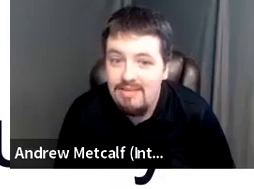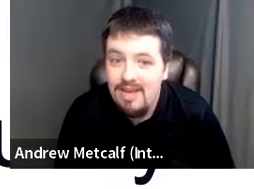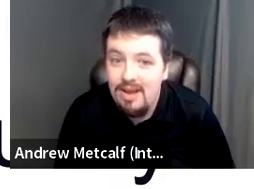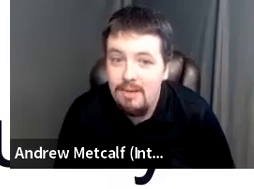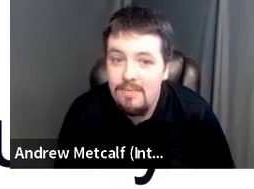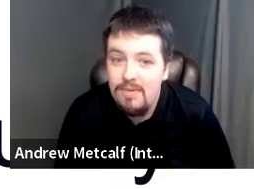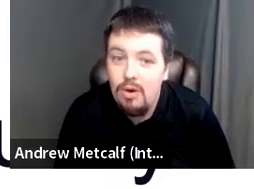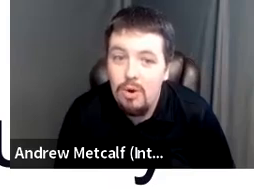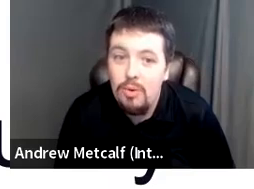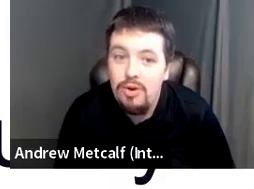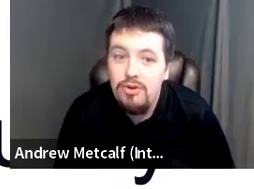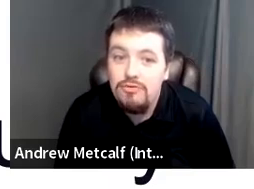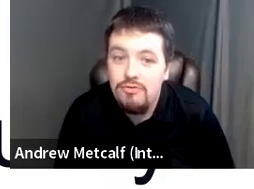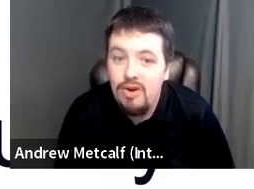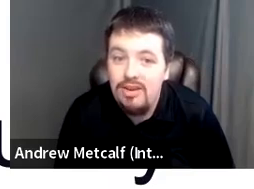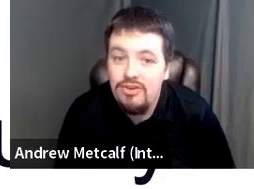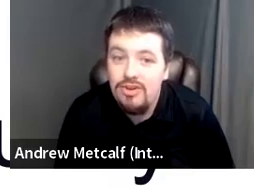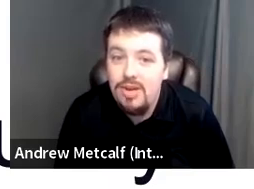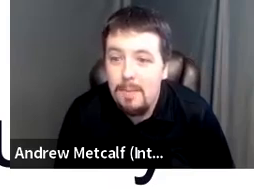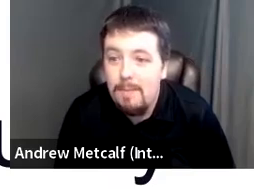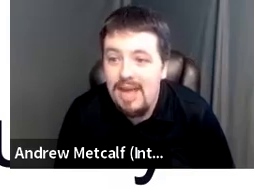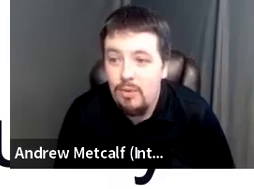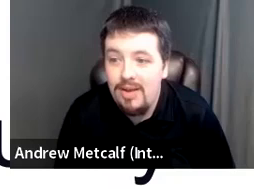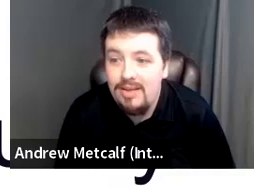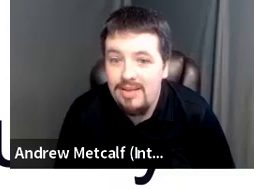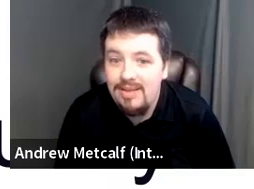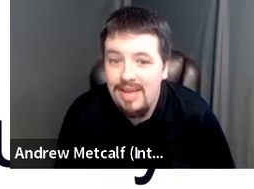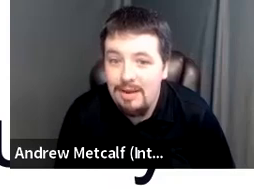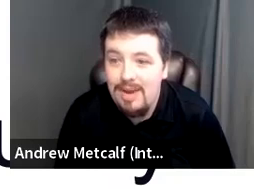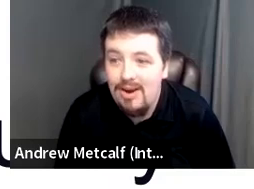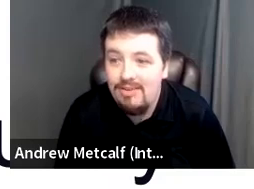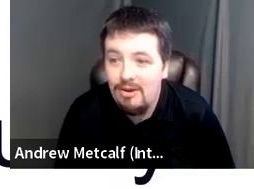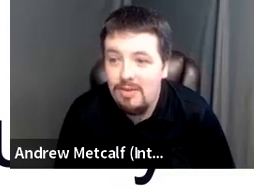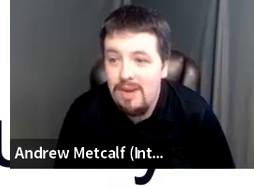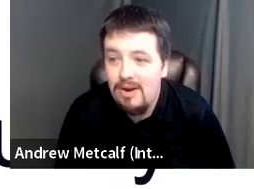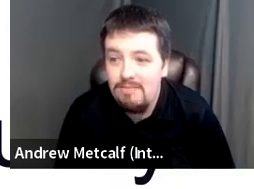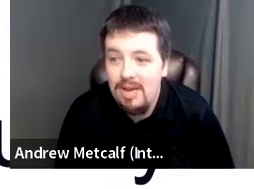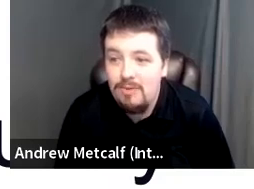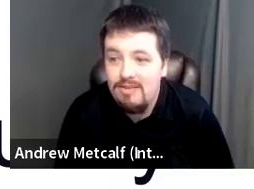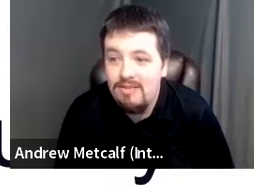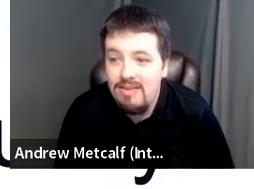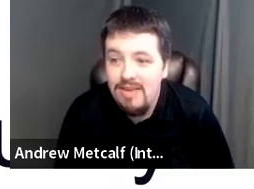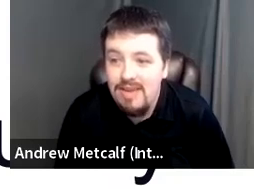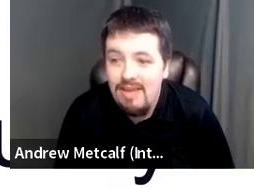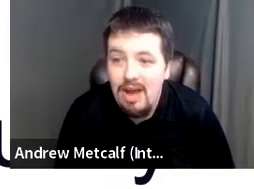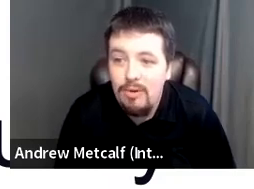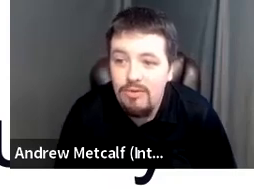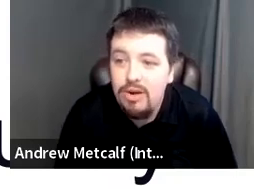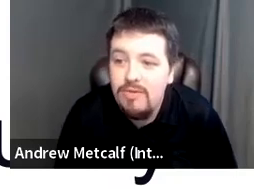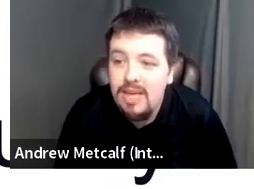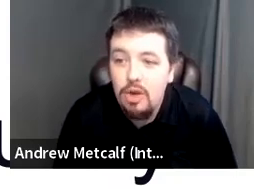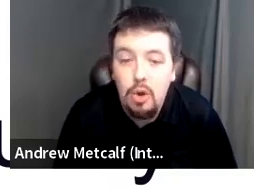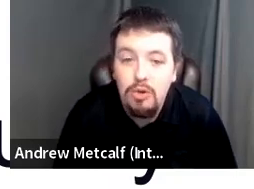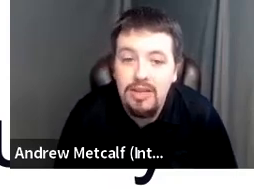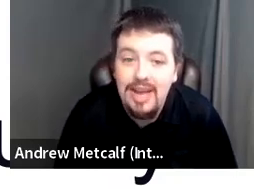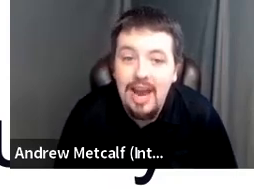And they set up their own French banquet in Paris called the Paris Banquets. And that was sort